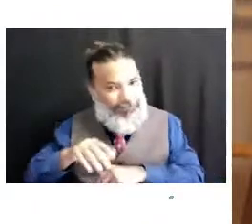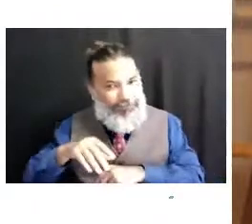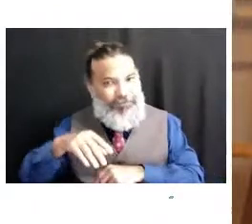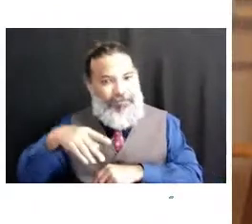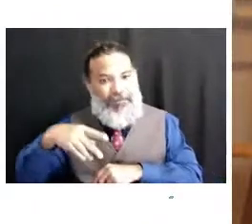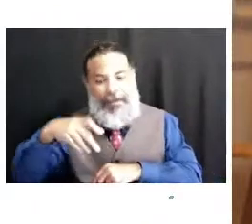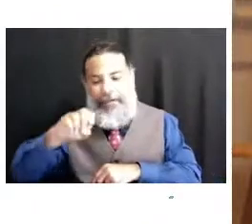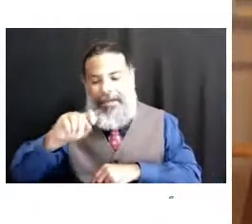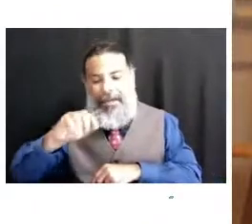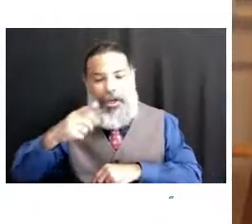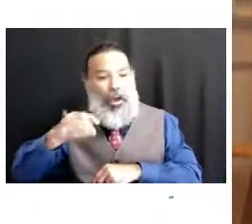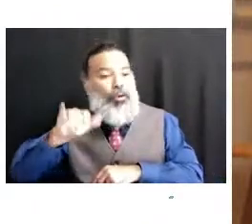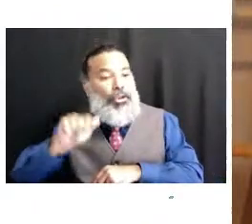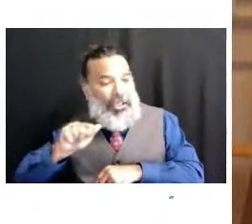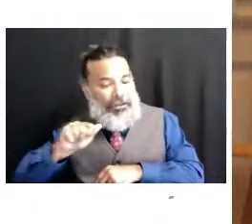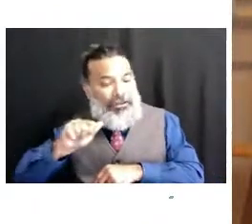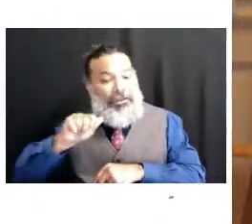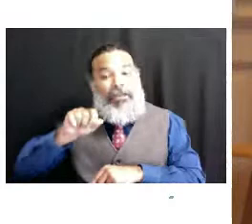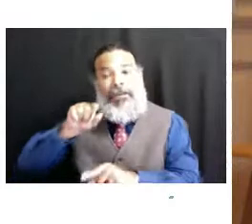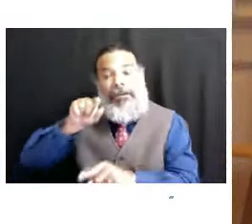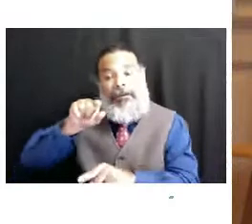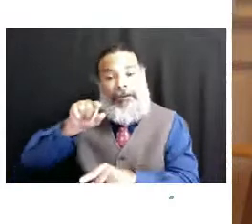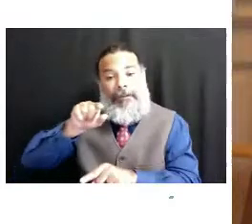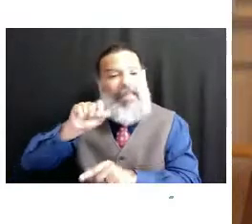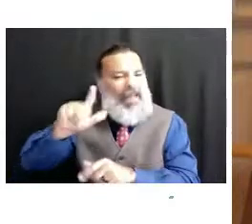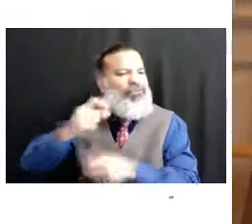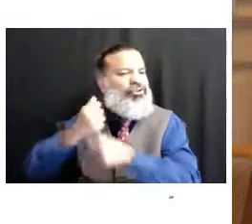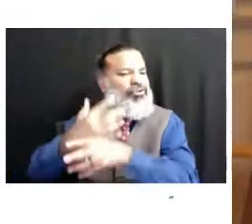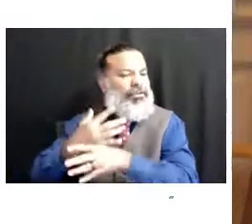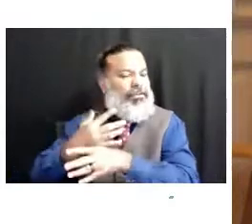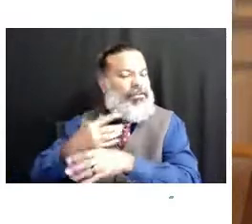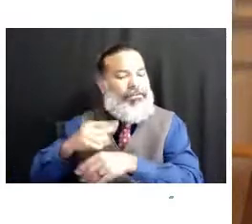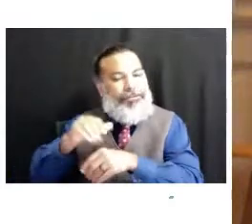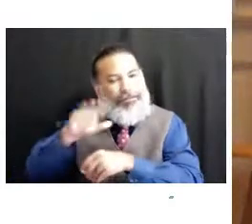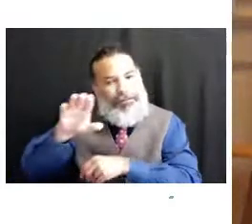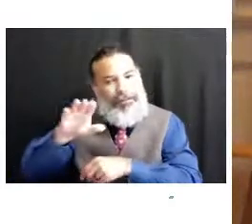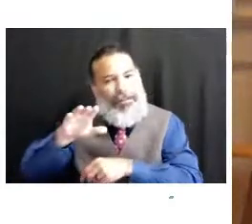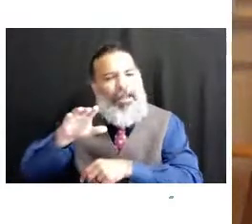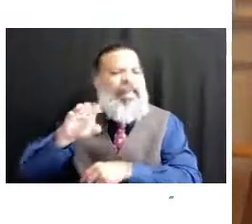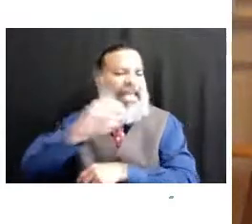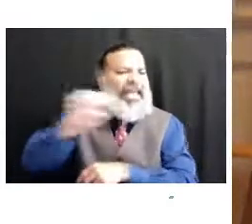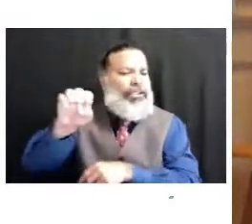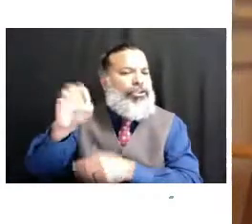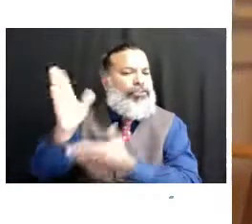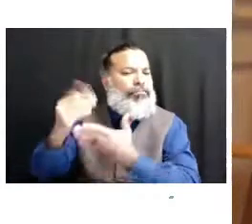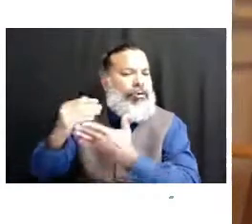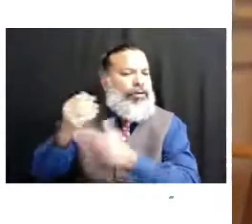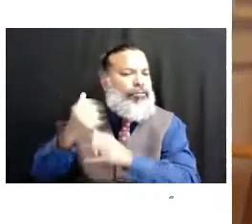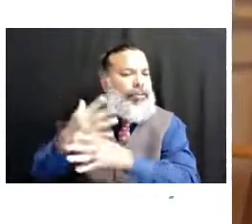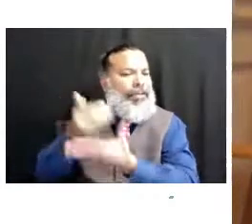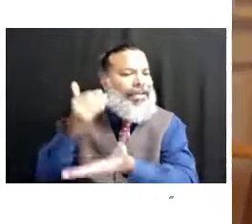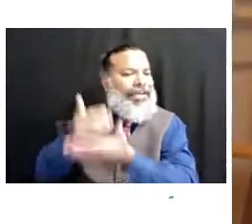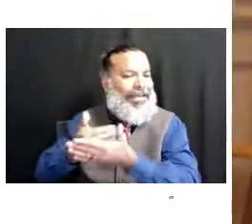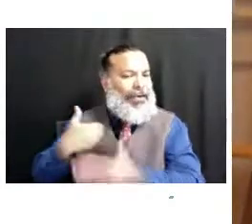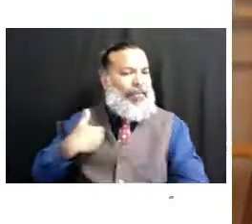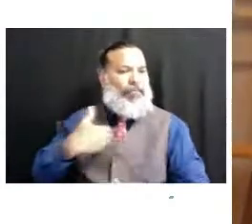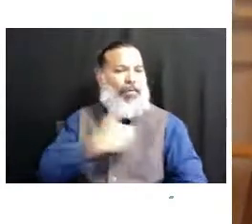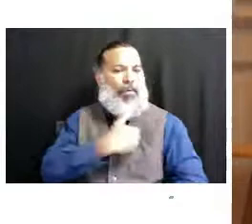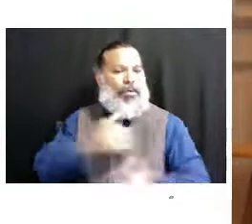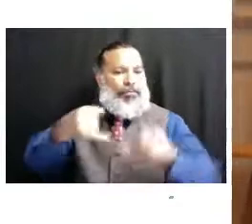pedagogia in Germany, in the eastern part of Germany, near the Polish